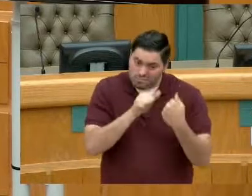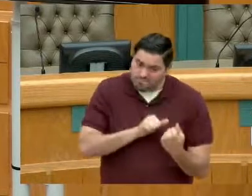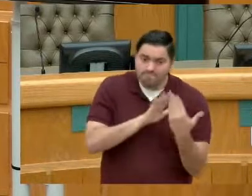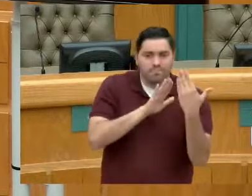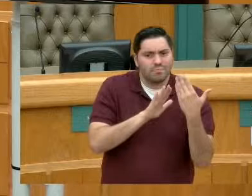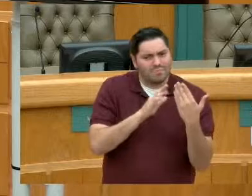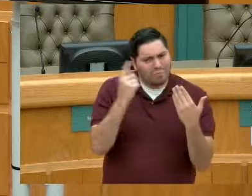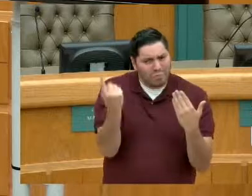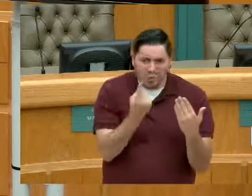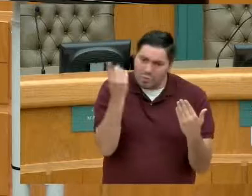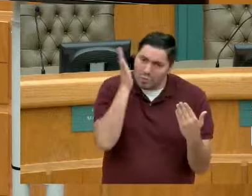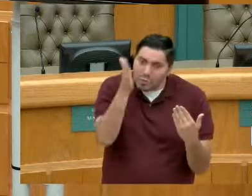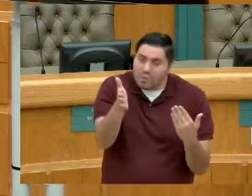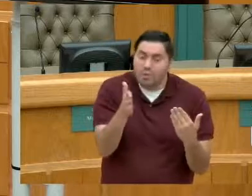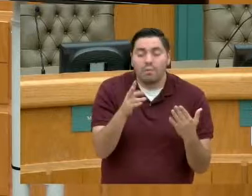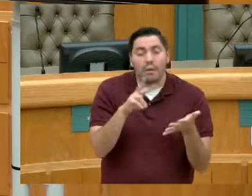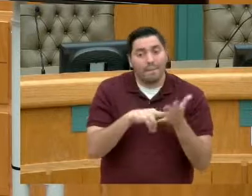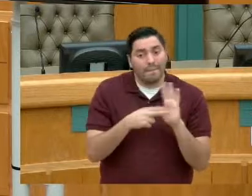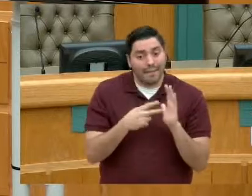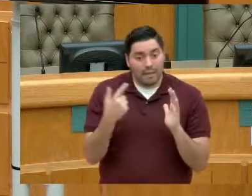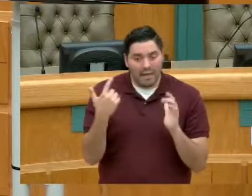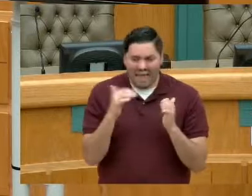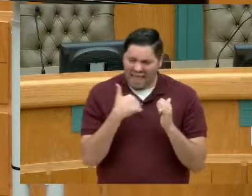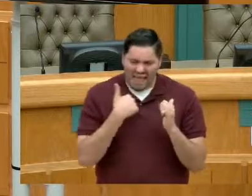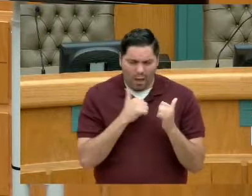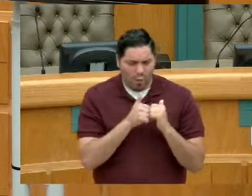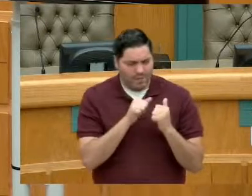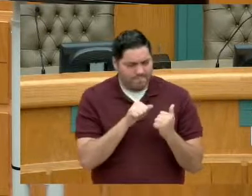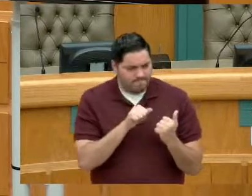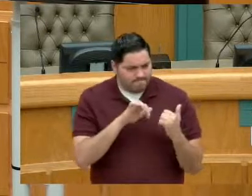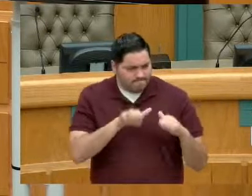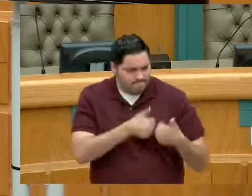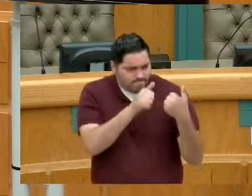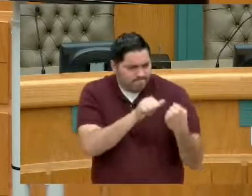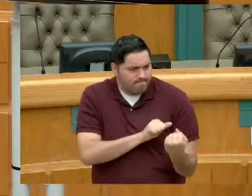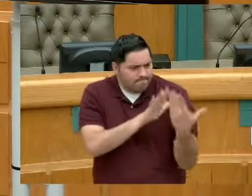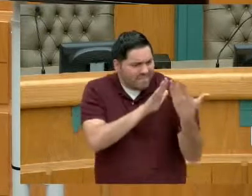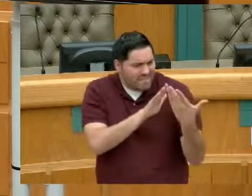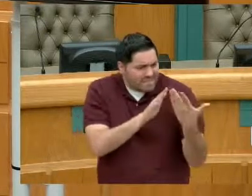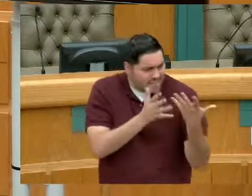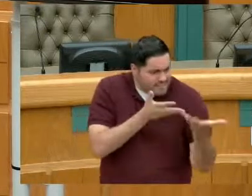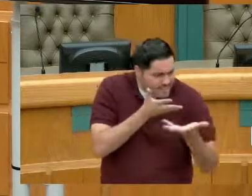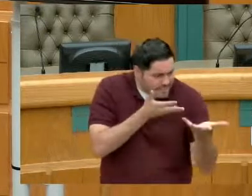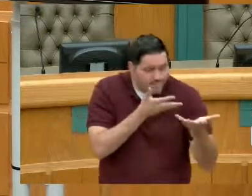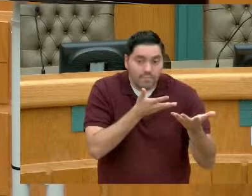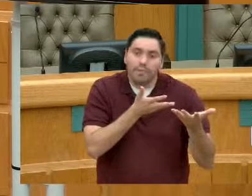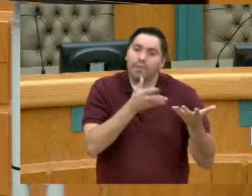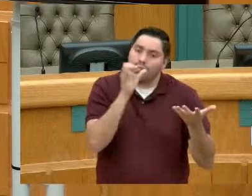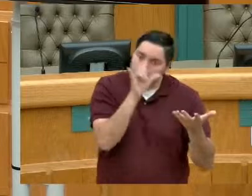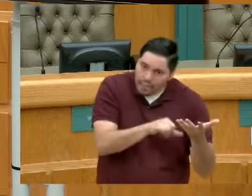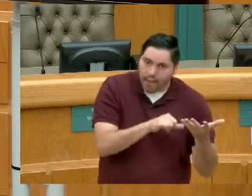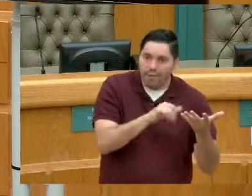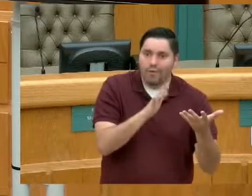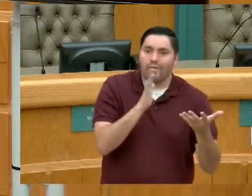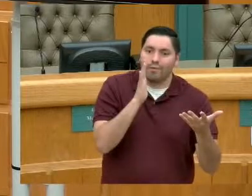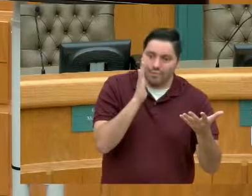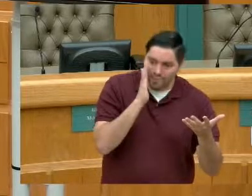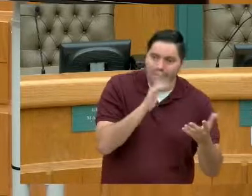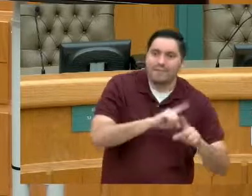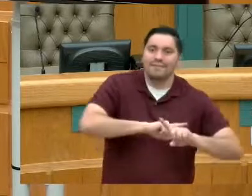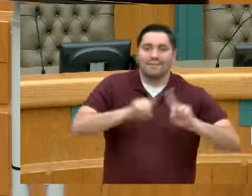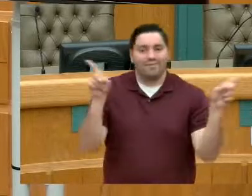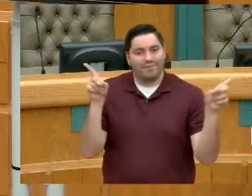our society, but how we choose to respond to these challenges is what will make the difference and make us a stronger community.